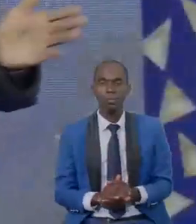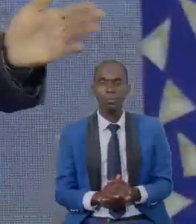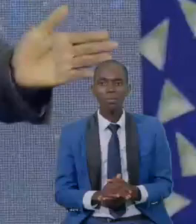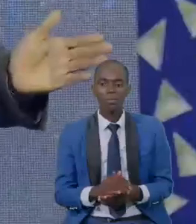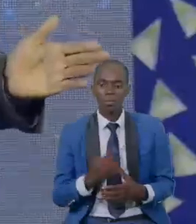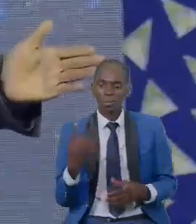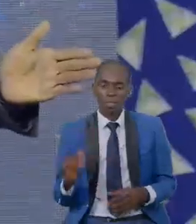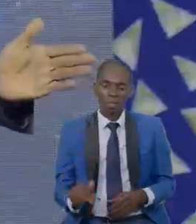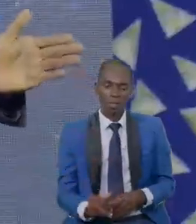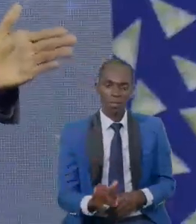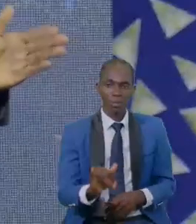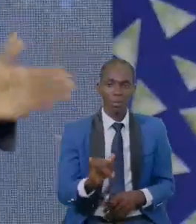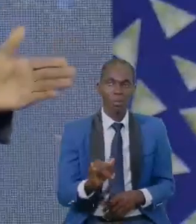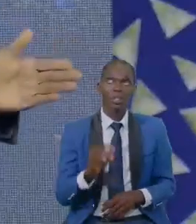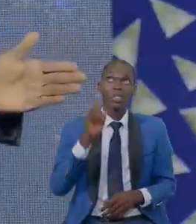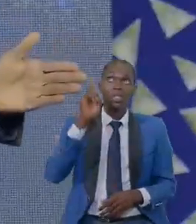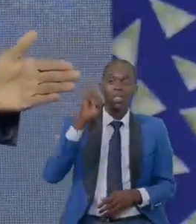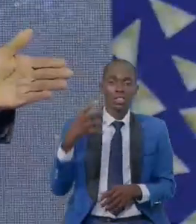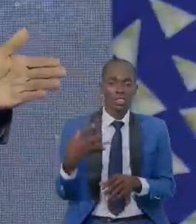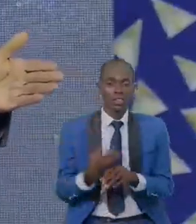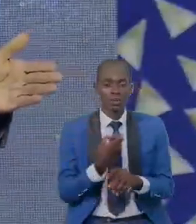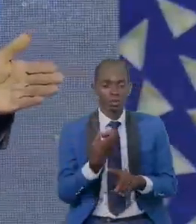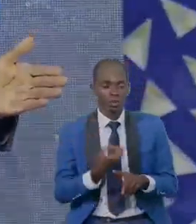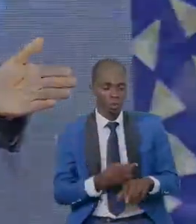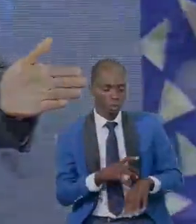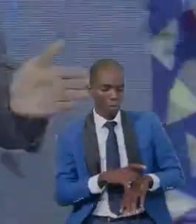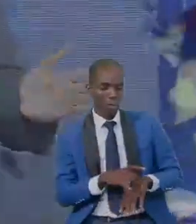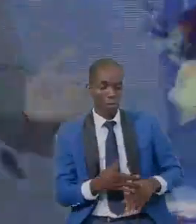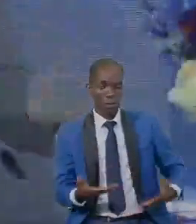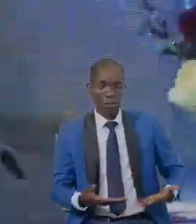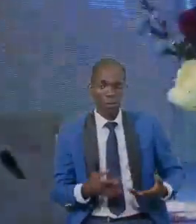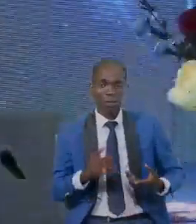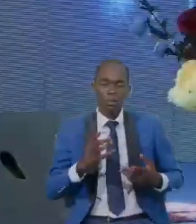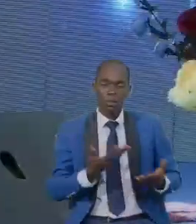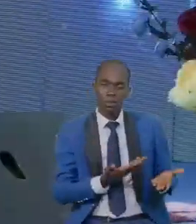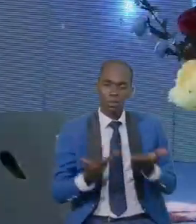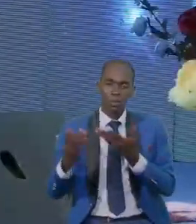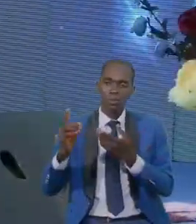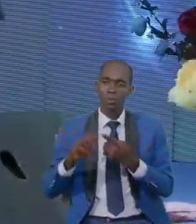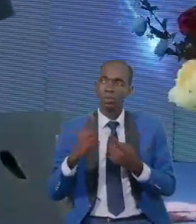Everlasting. He takes you from earth and he takes you to eternity.